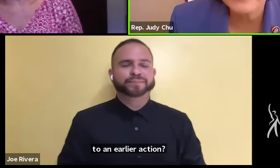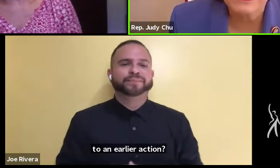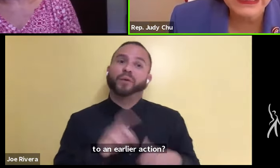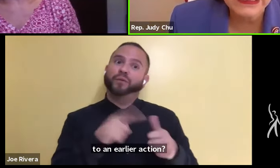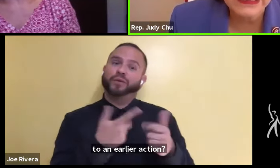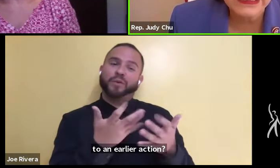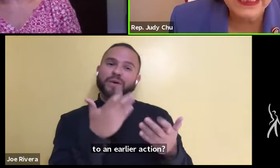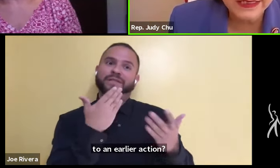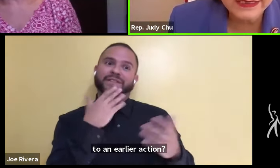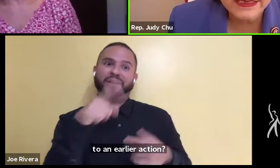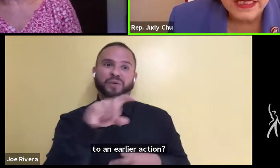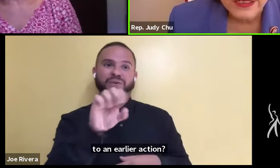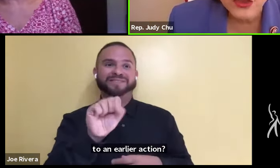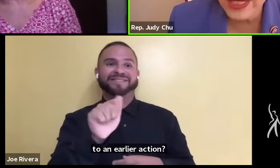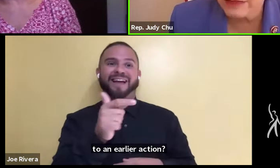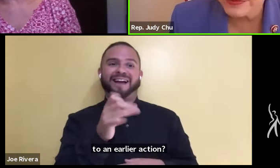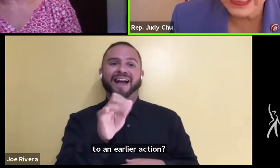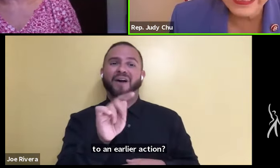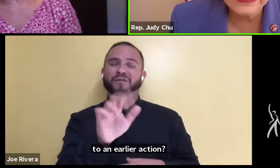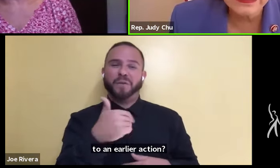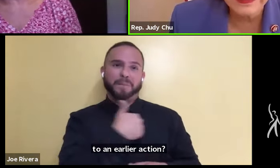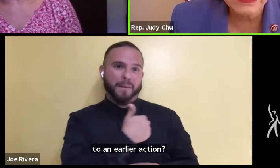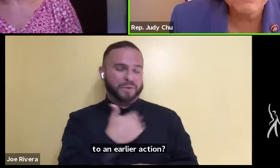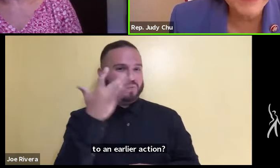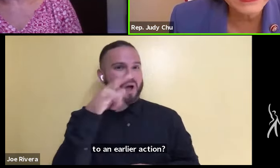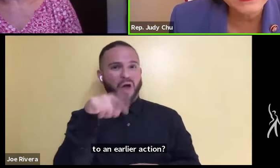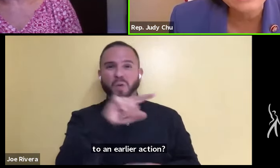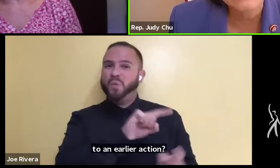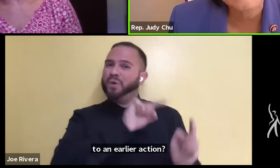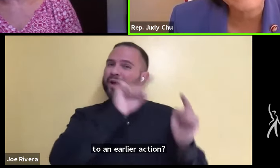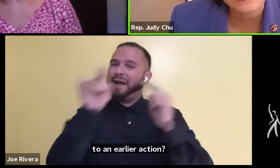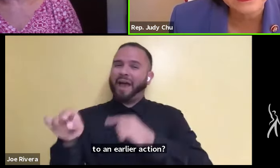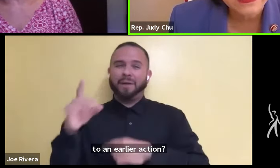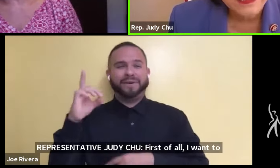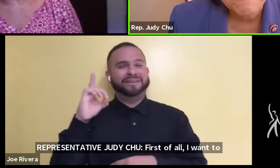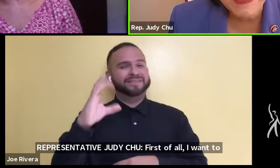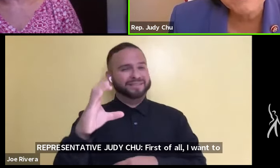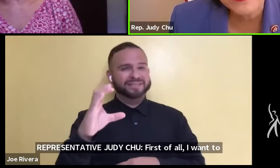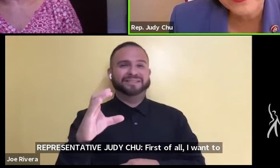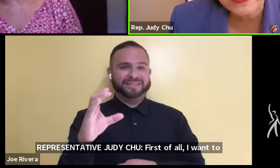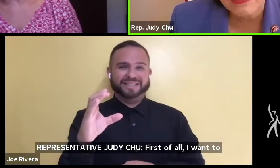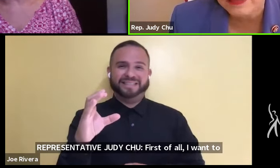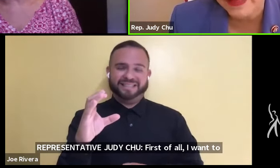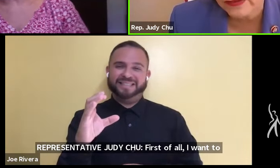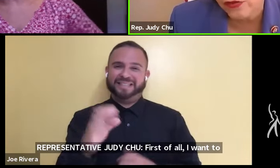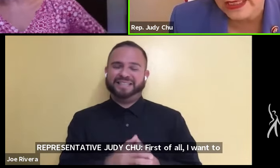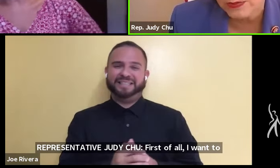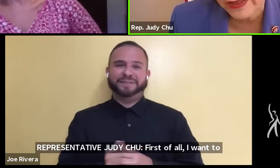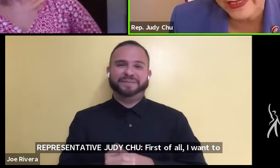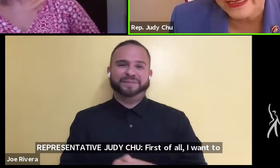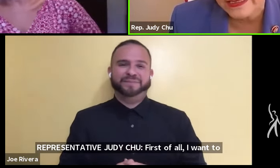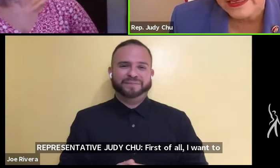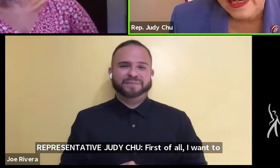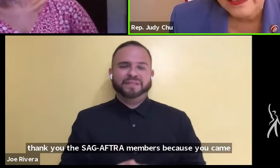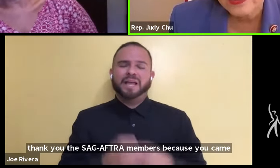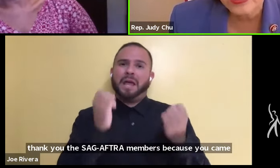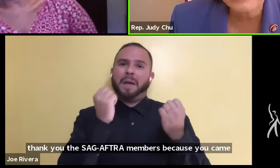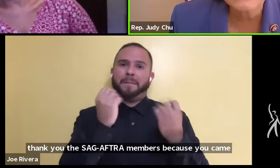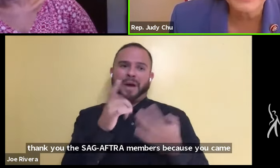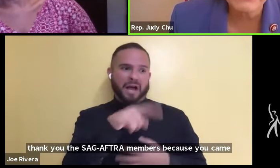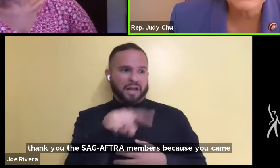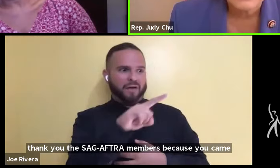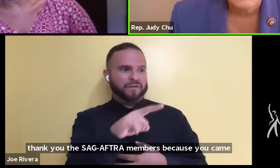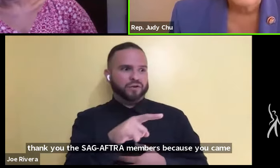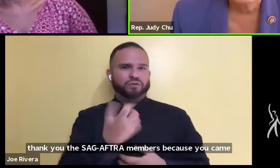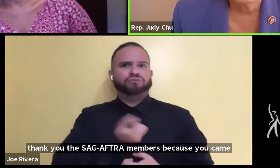SAG-AFTRA members, because you came up to the Hill and many of the members talked about their own experiences. They